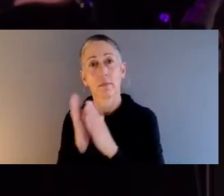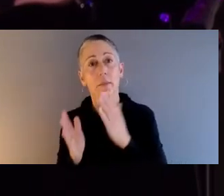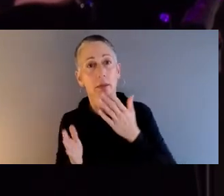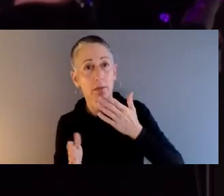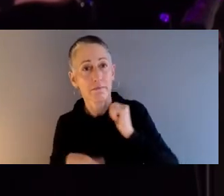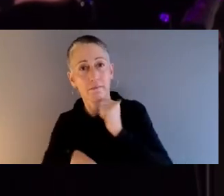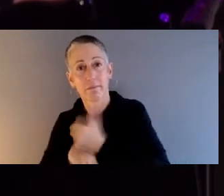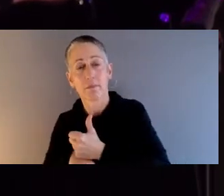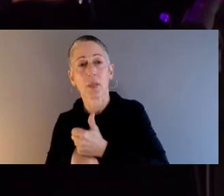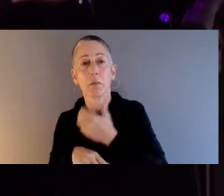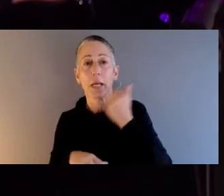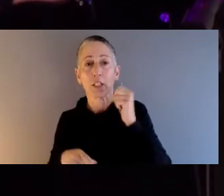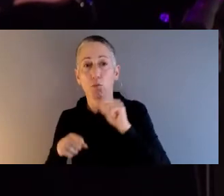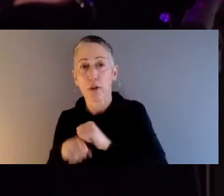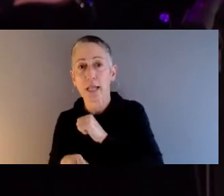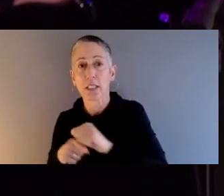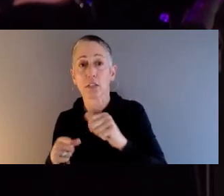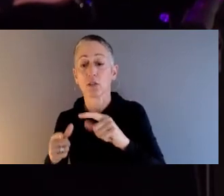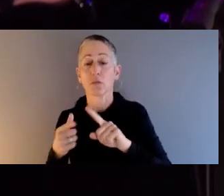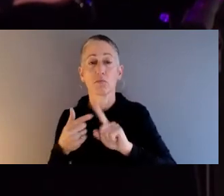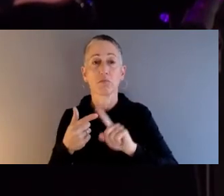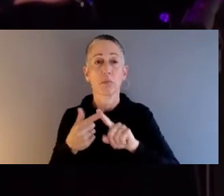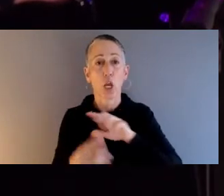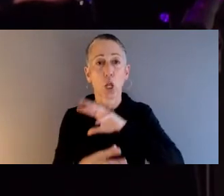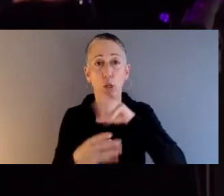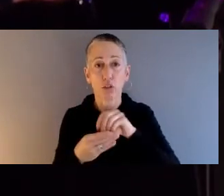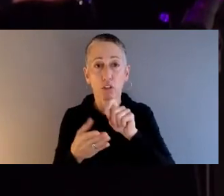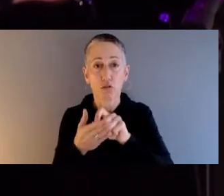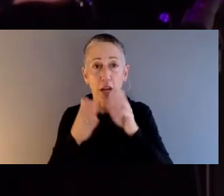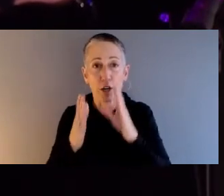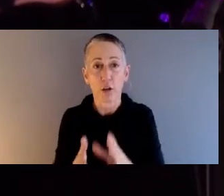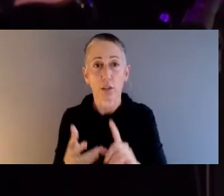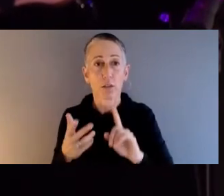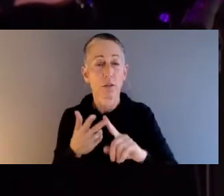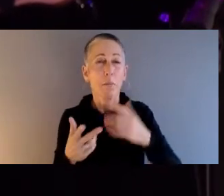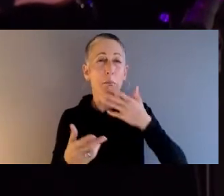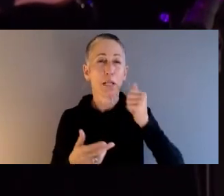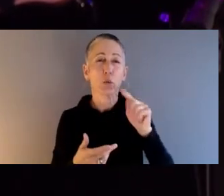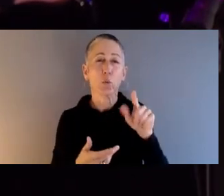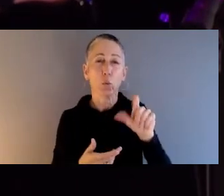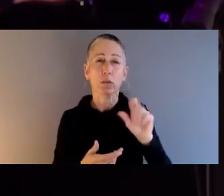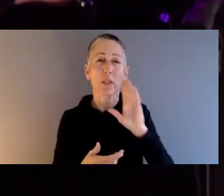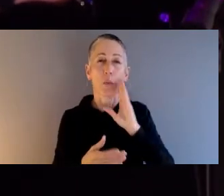the toolkits, and the other action-based solutions that will lead to industry change.